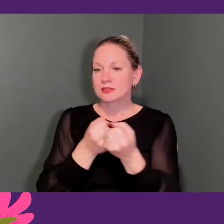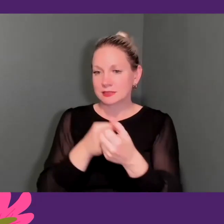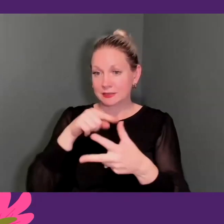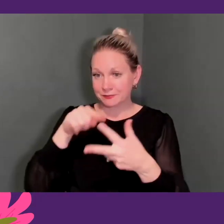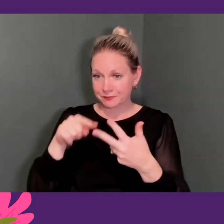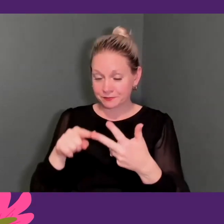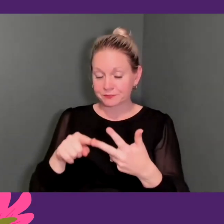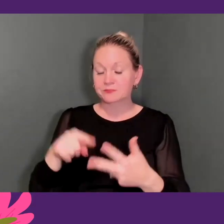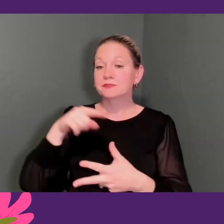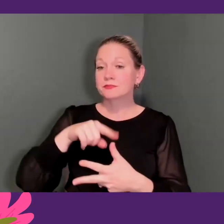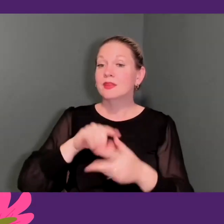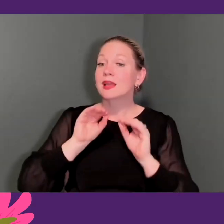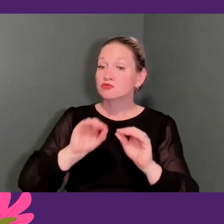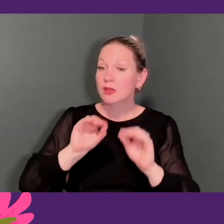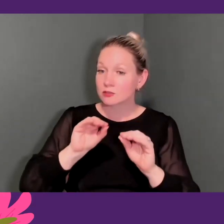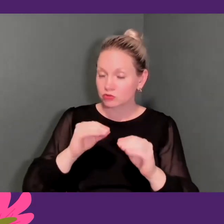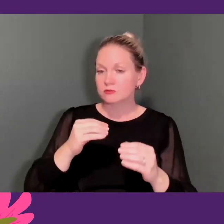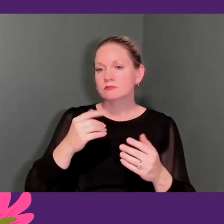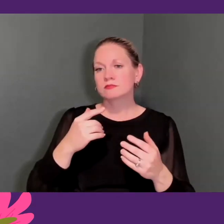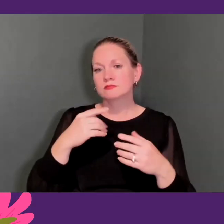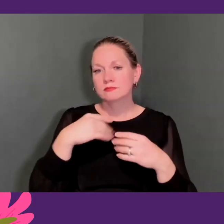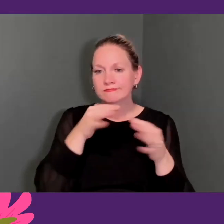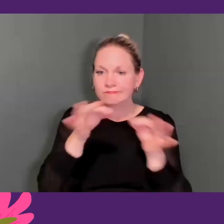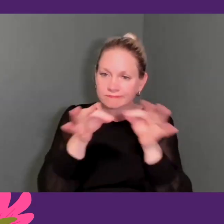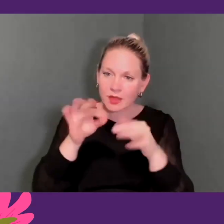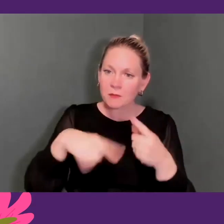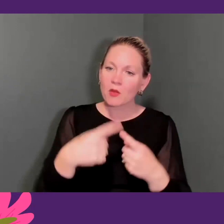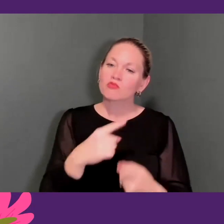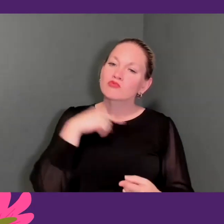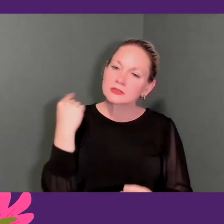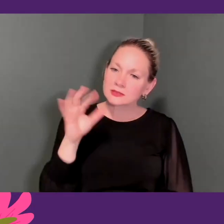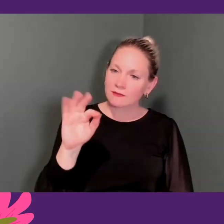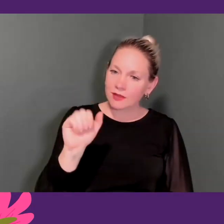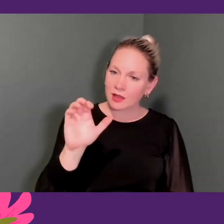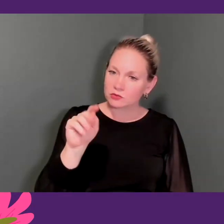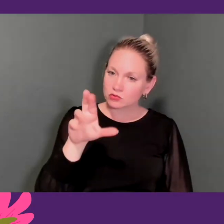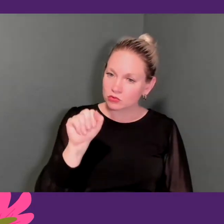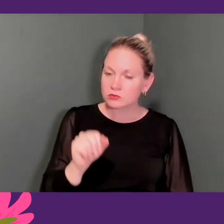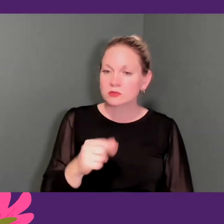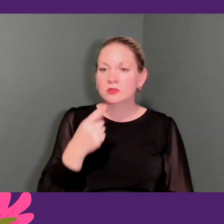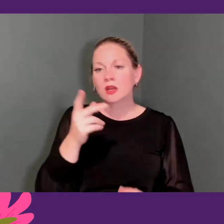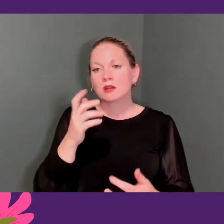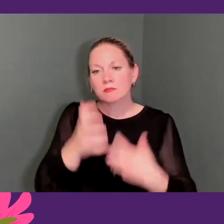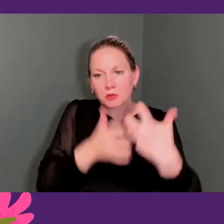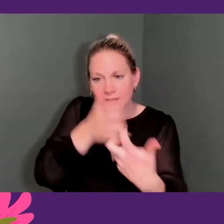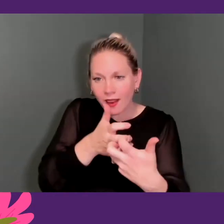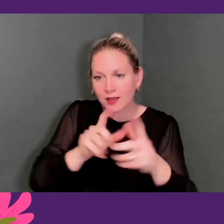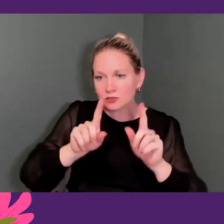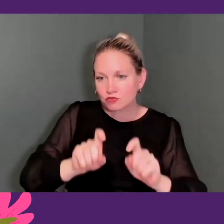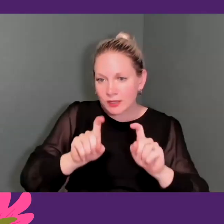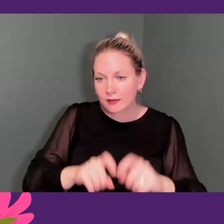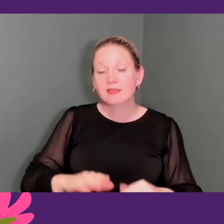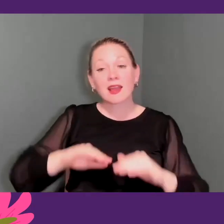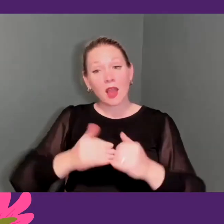education programs teach people about risk factors and about personalized screening and how to advocate for quality care. You